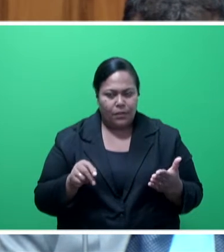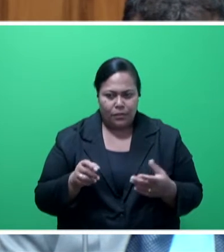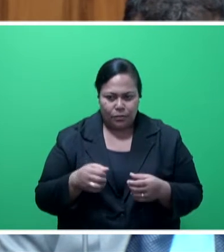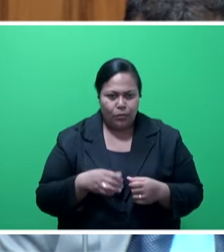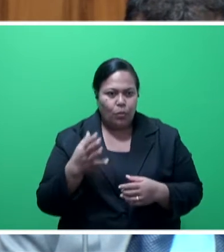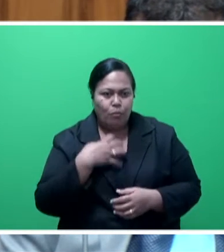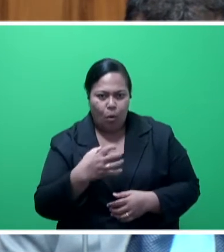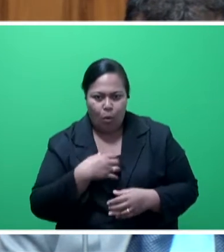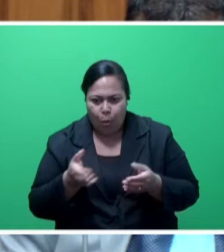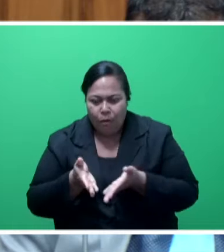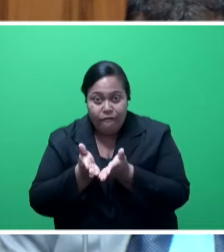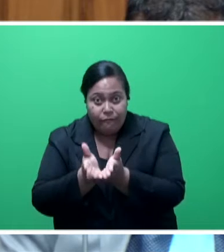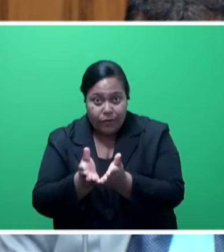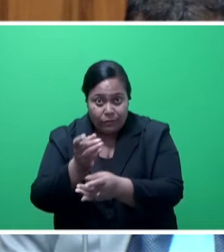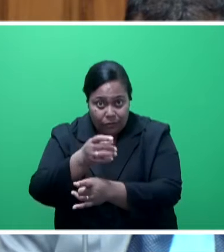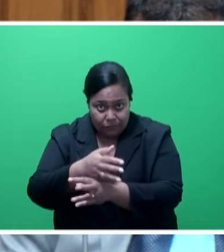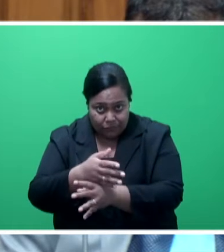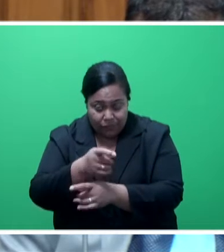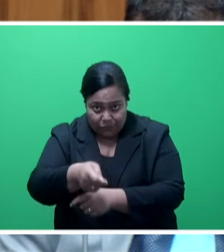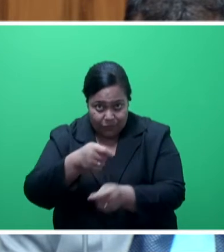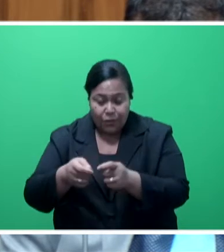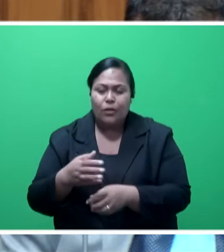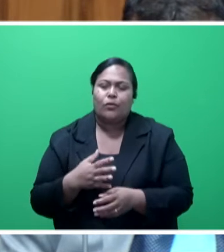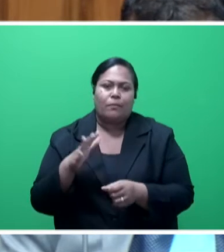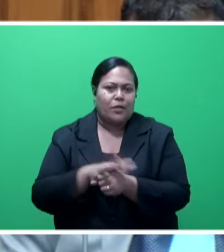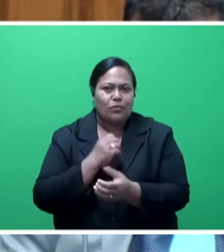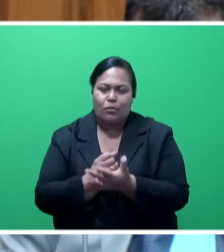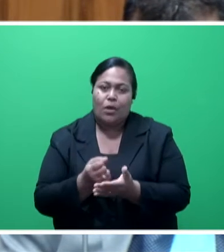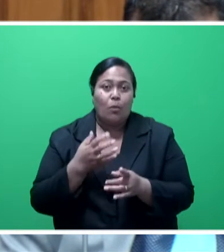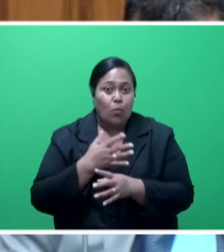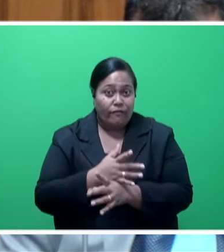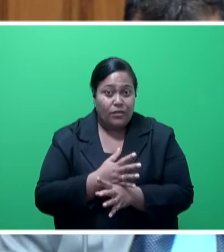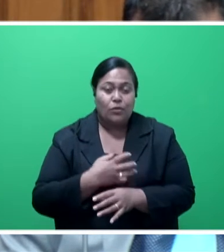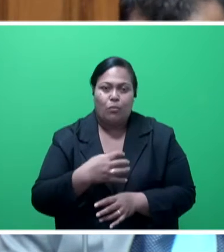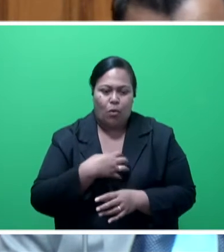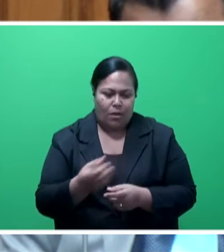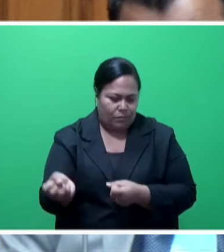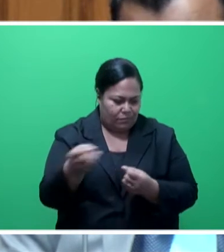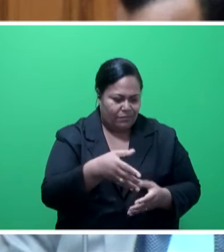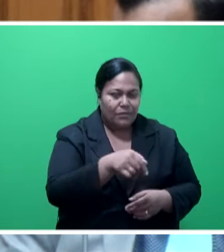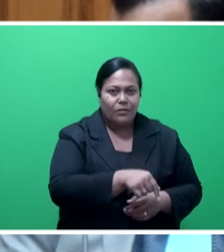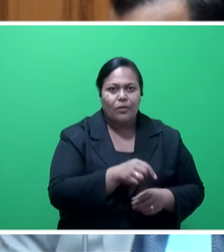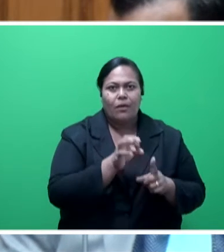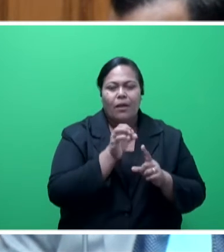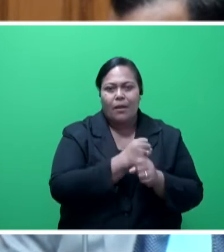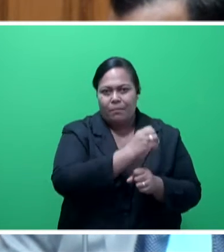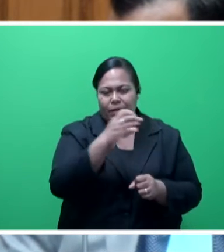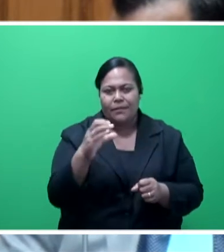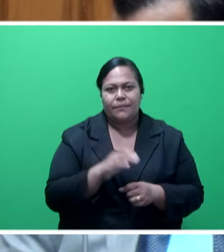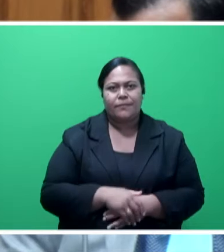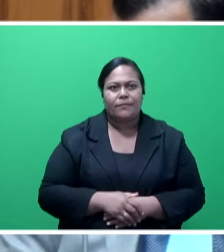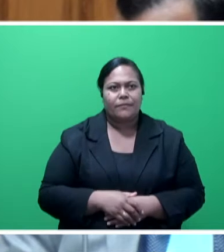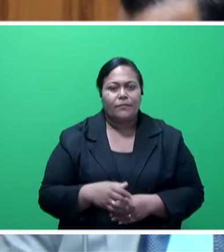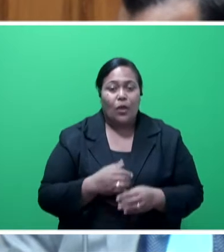vessels to come to Fiji and unload more tuna for PAFCO and other value-adding companies. Mr. Speaker, sir,